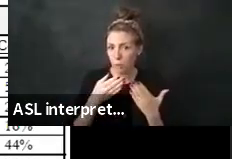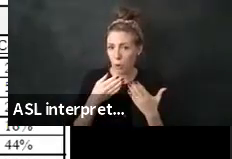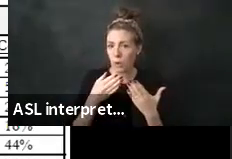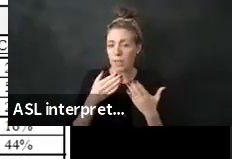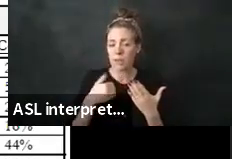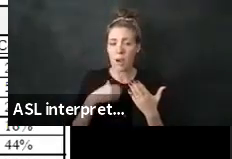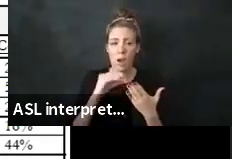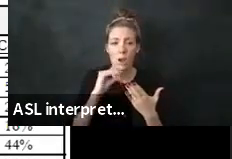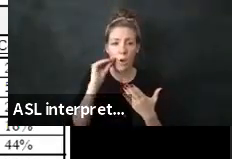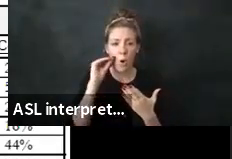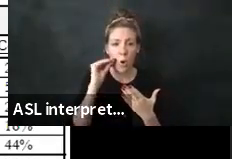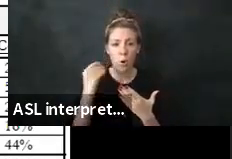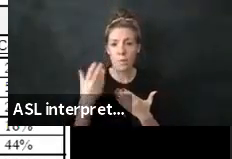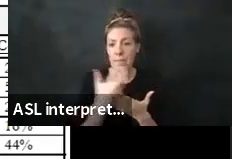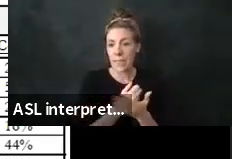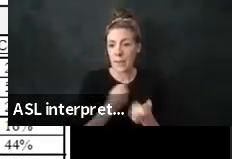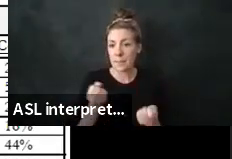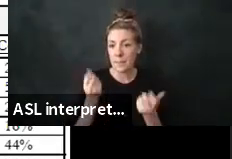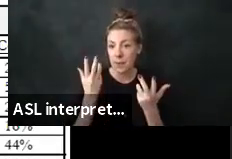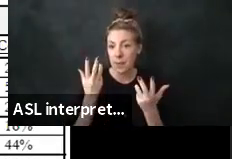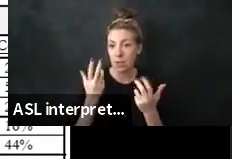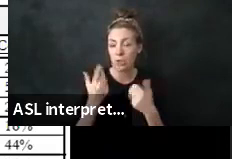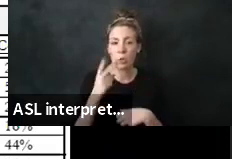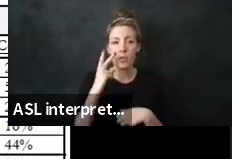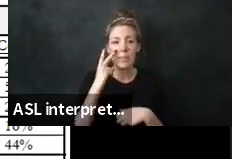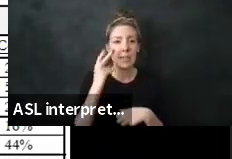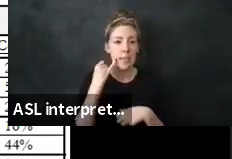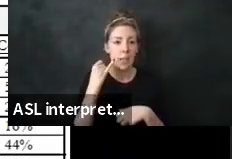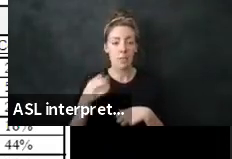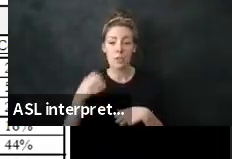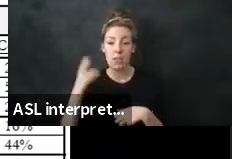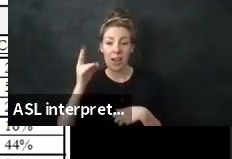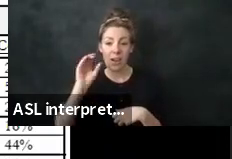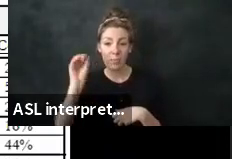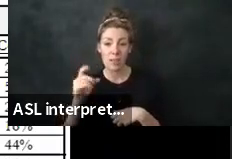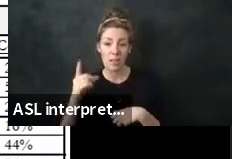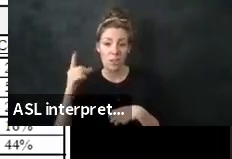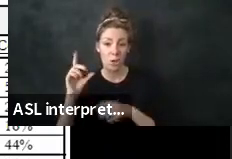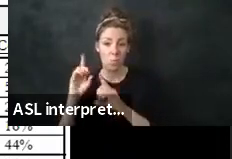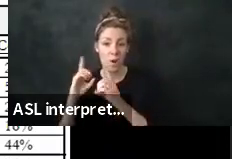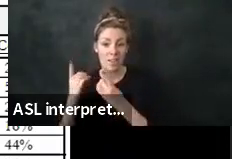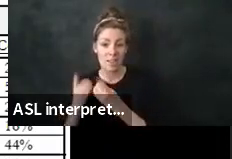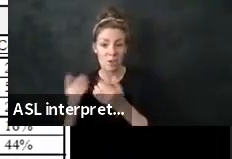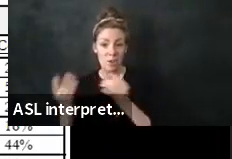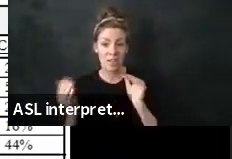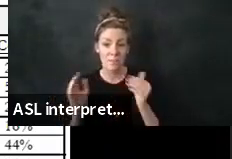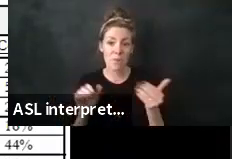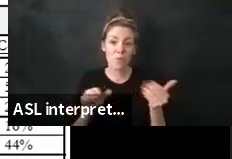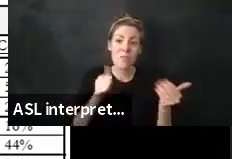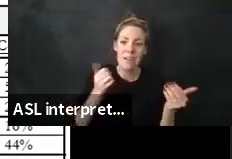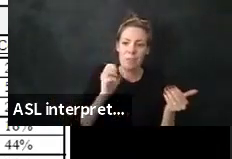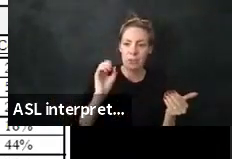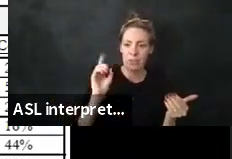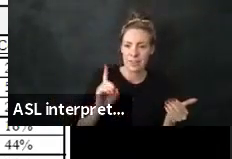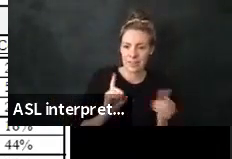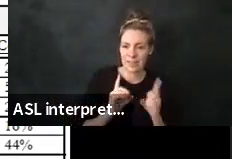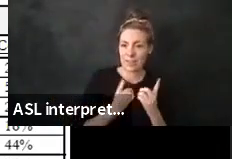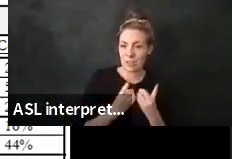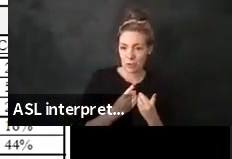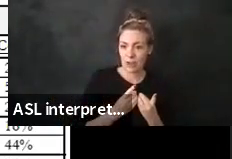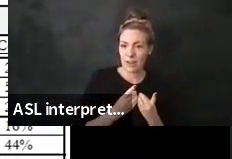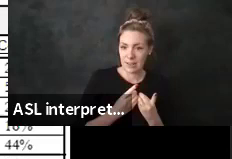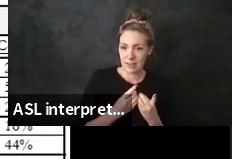income, then you can see if there is a higher percentage in one of the districts, that shows that there is a higher